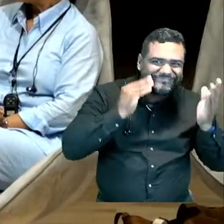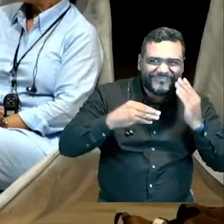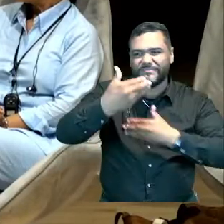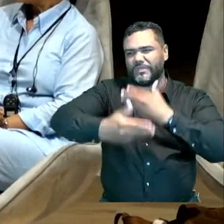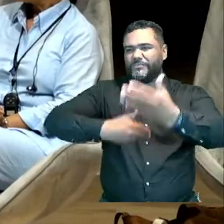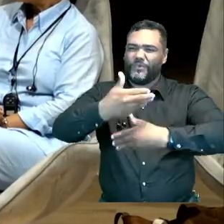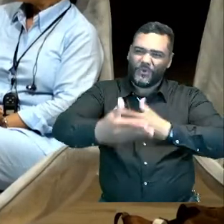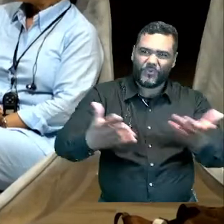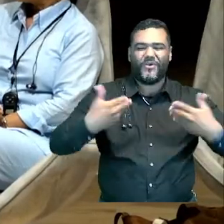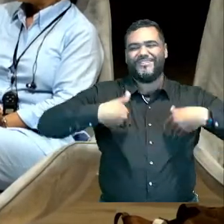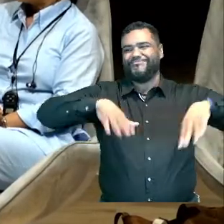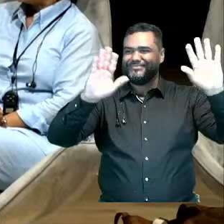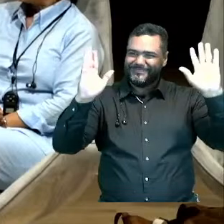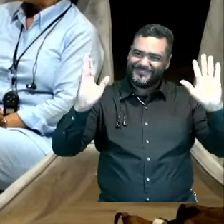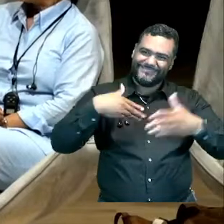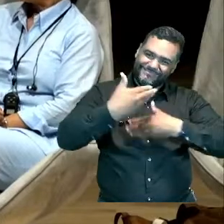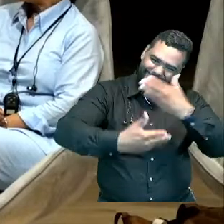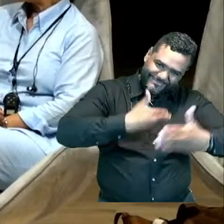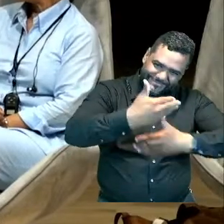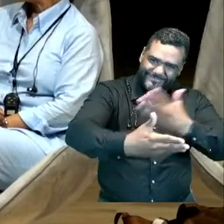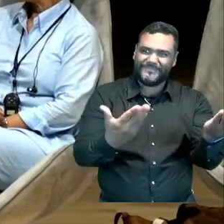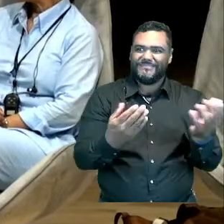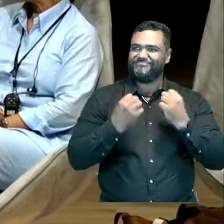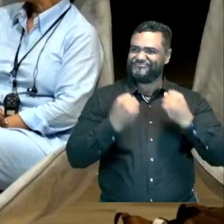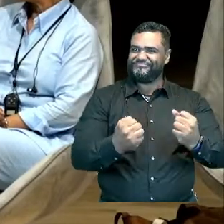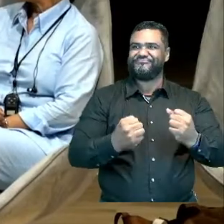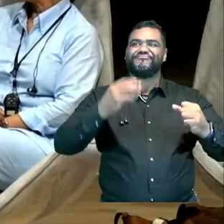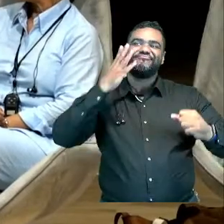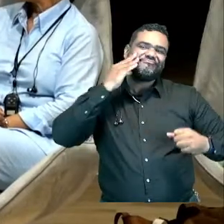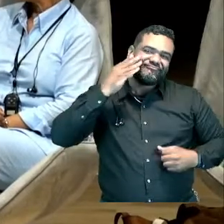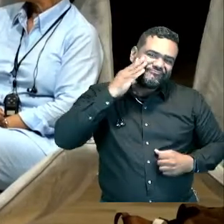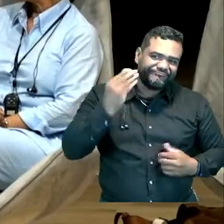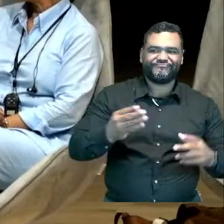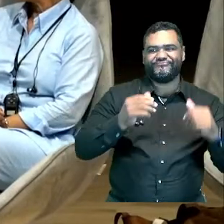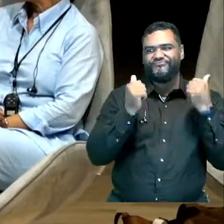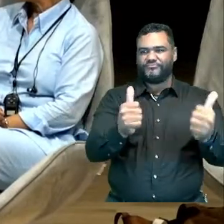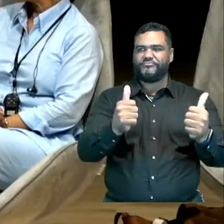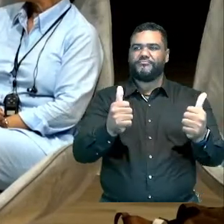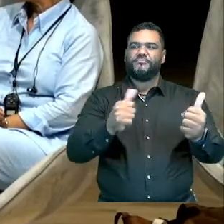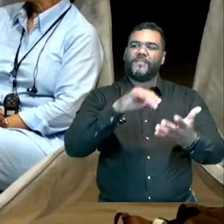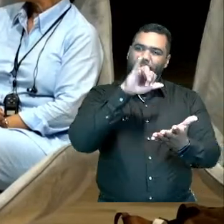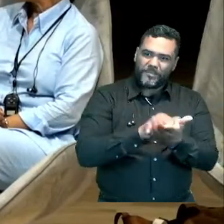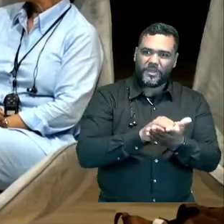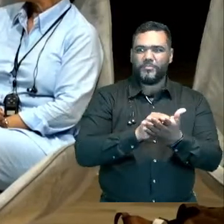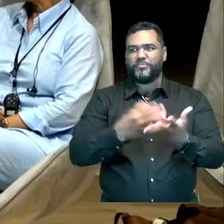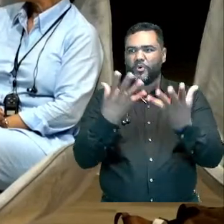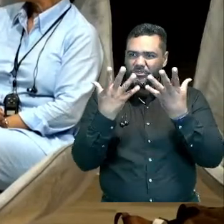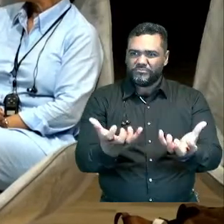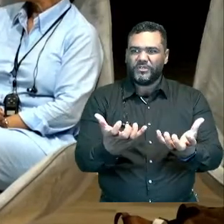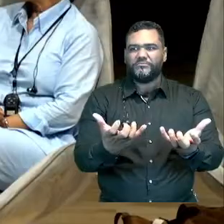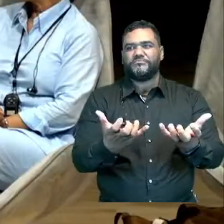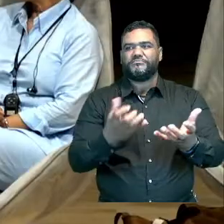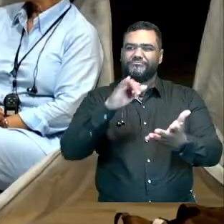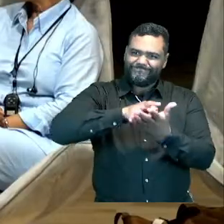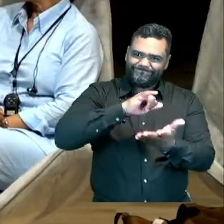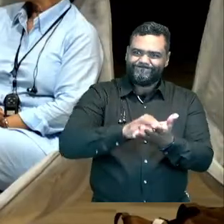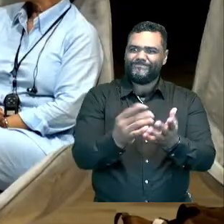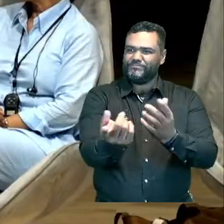want to take that direction in terms of answering that question, that